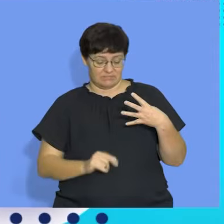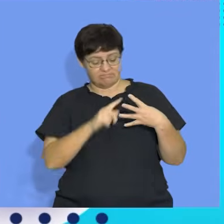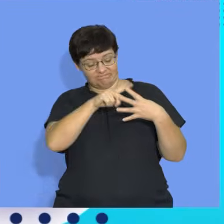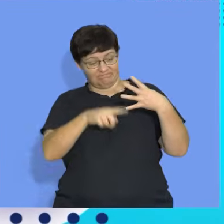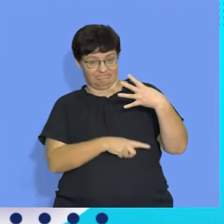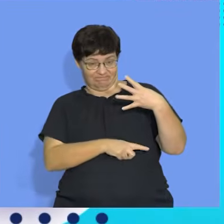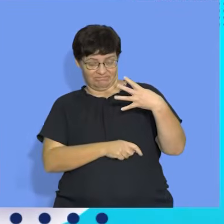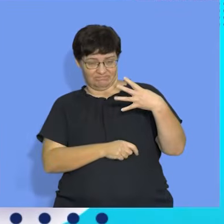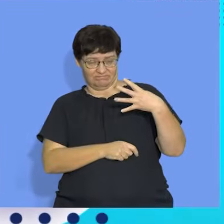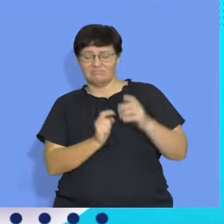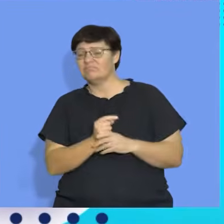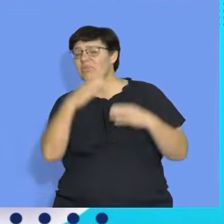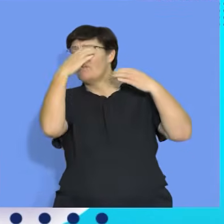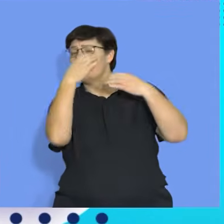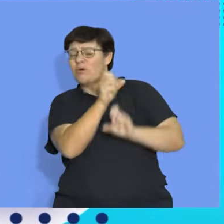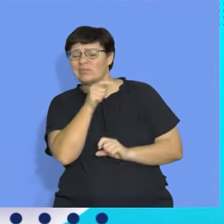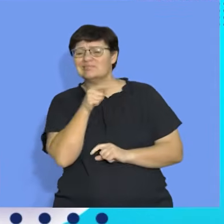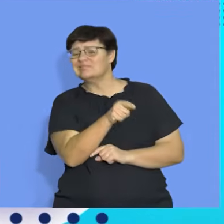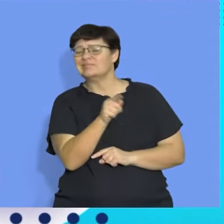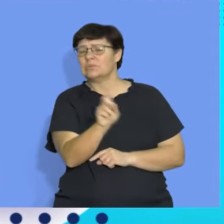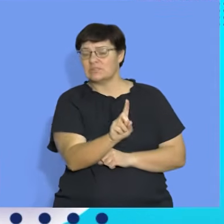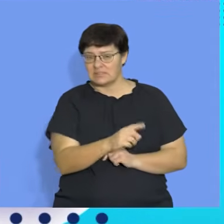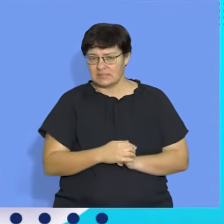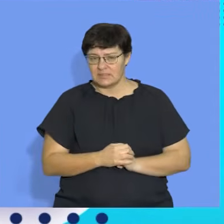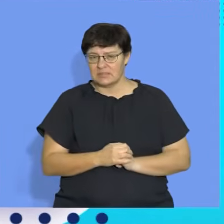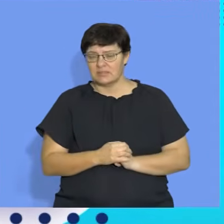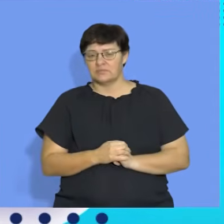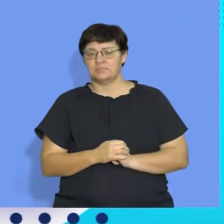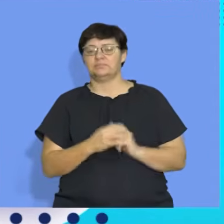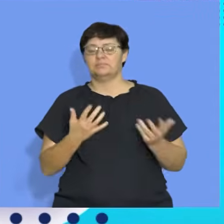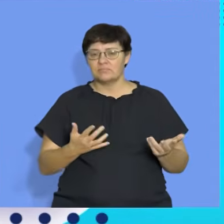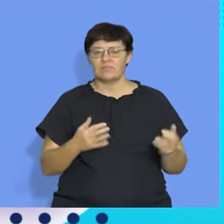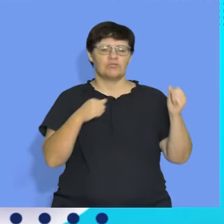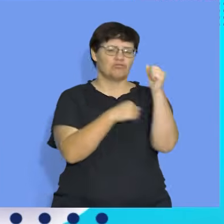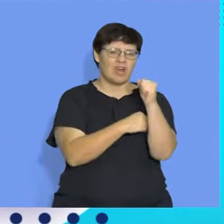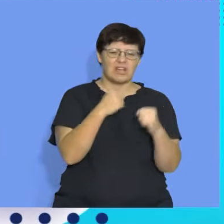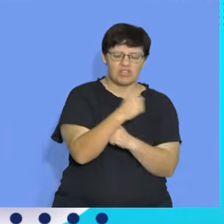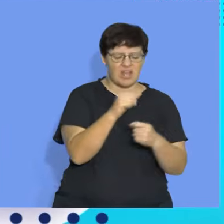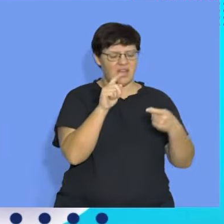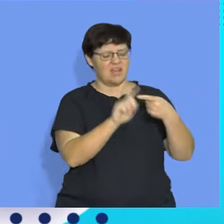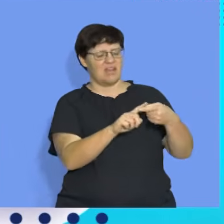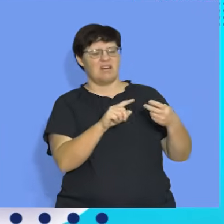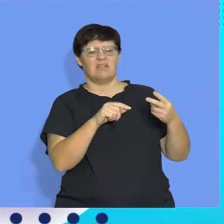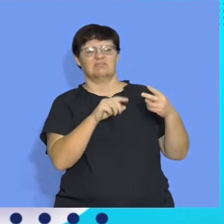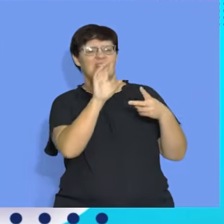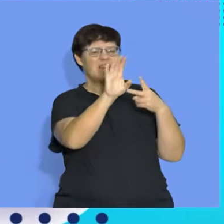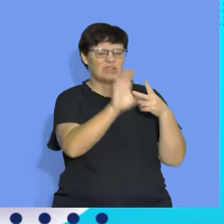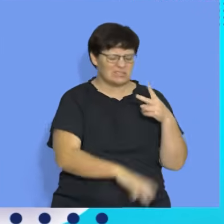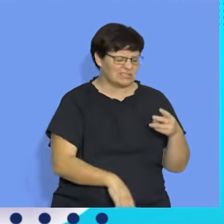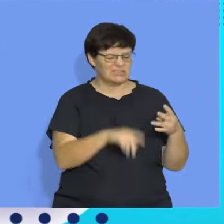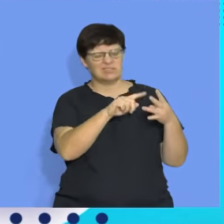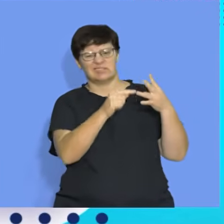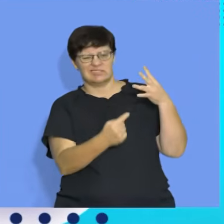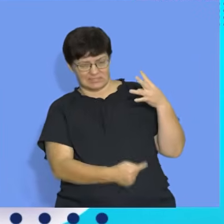of the things that we concentrated on in those lessons was we concentrated on the structure, the characteristic, and all